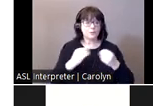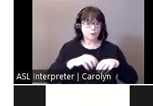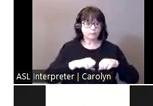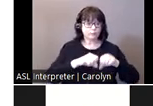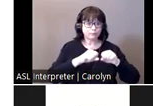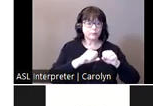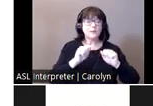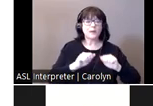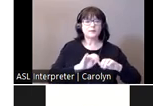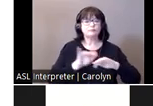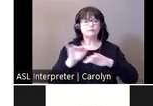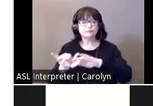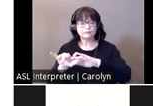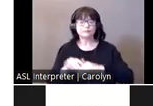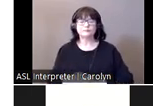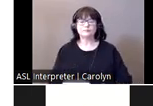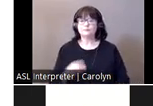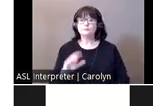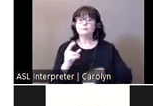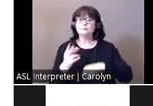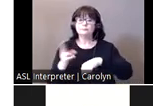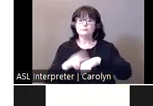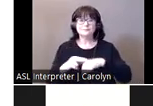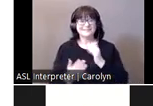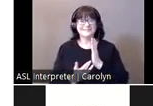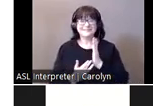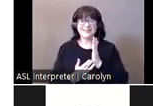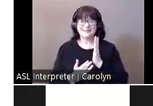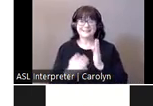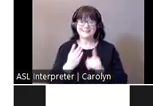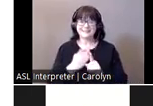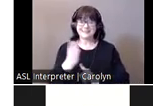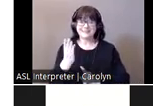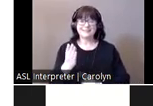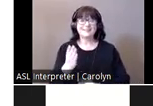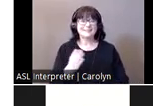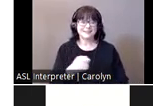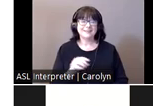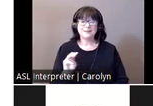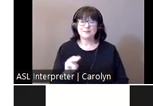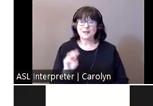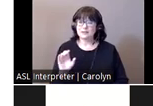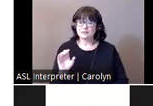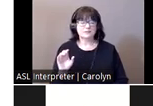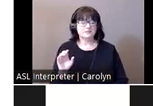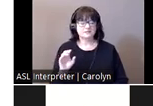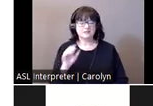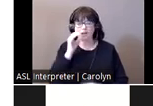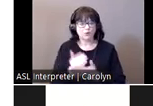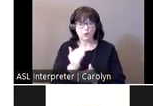tech sector is one where micro-credentials really have been around for quite a long time, just short little pieces